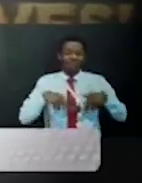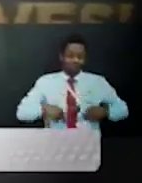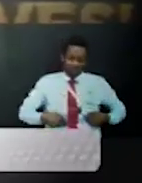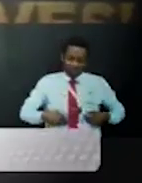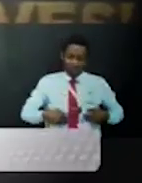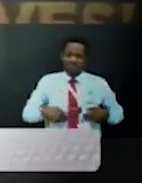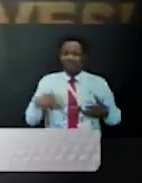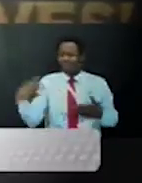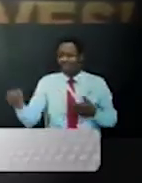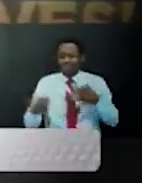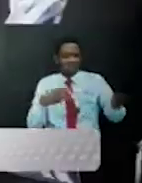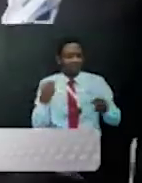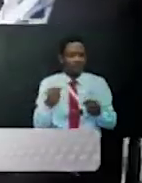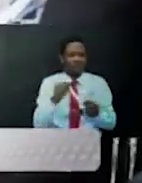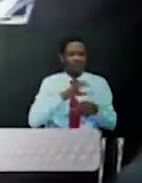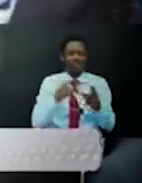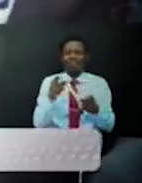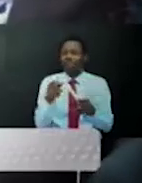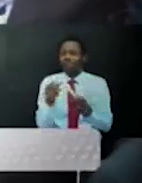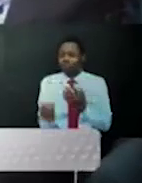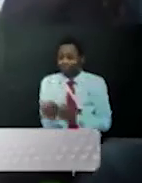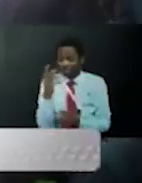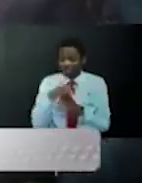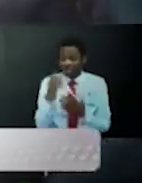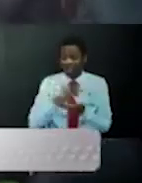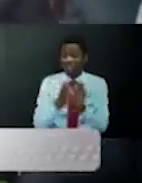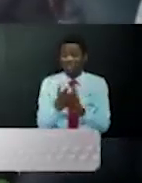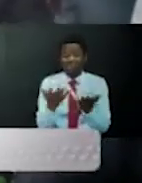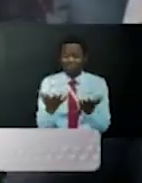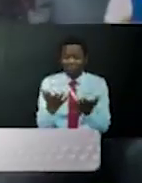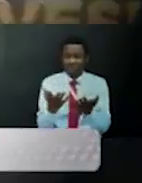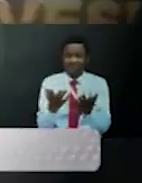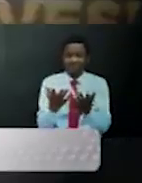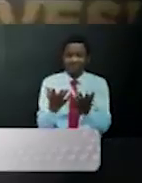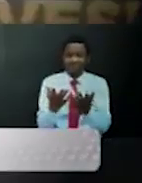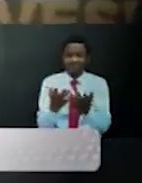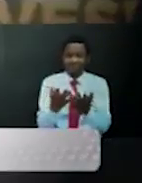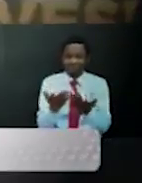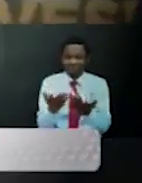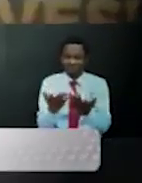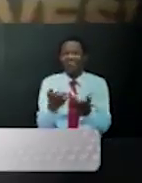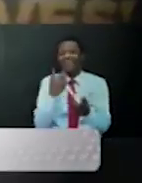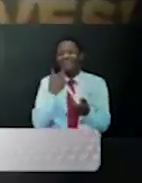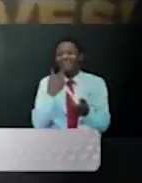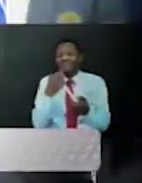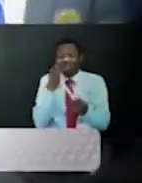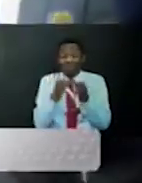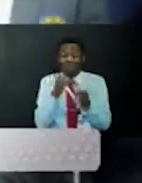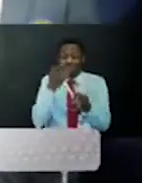best. Yeah. Otherwise, when you see the one who took over from you driving the car, say, you can make car anyway.